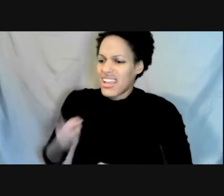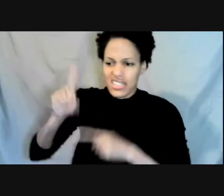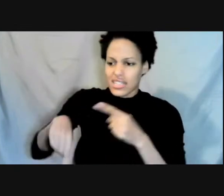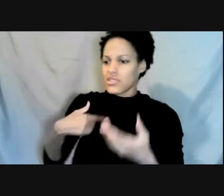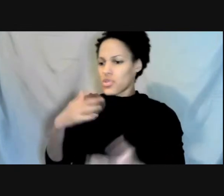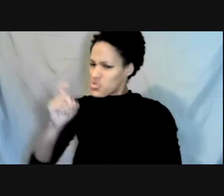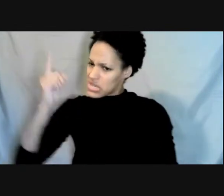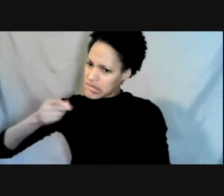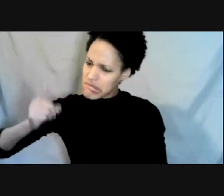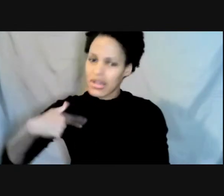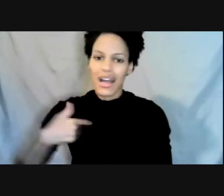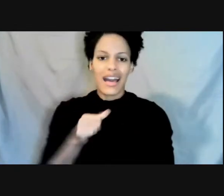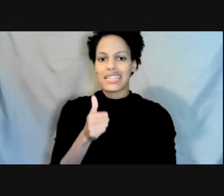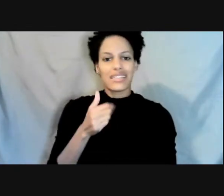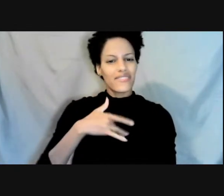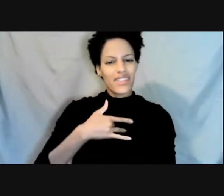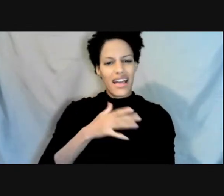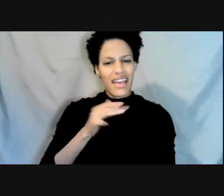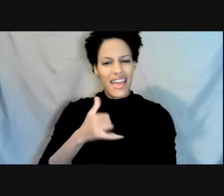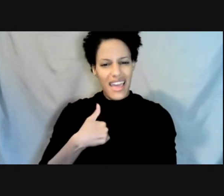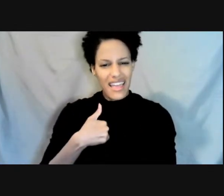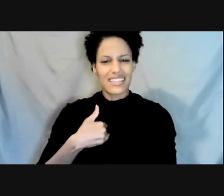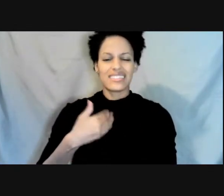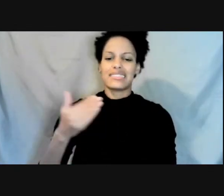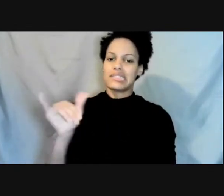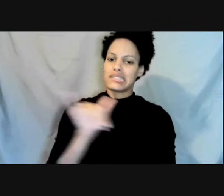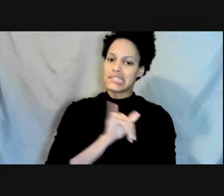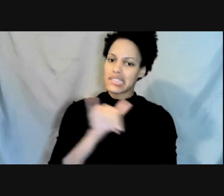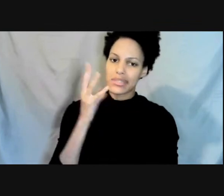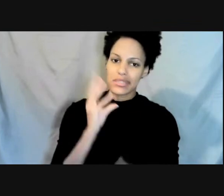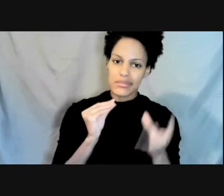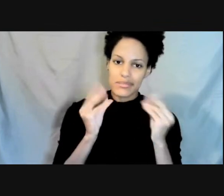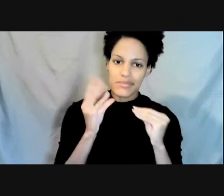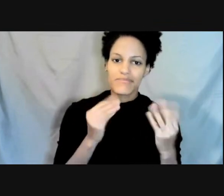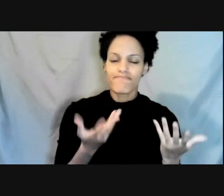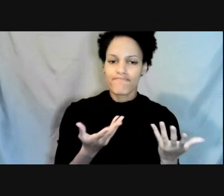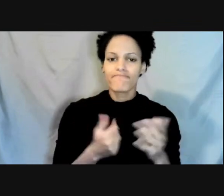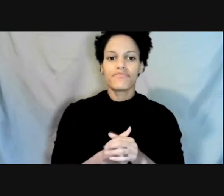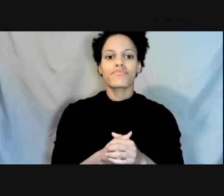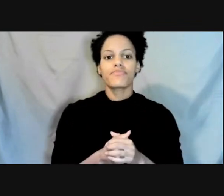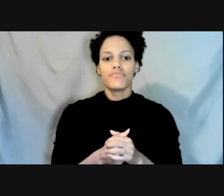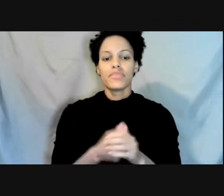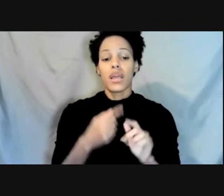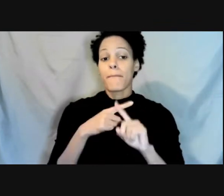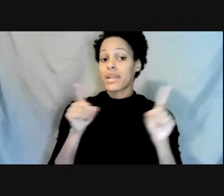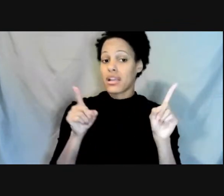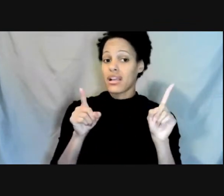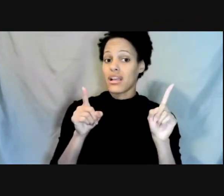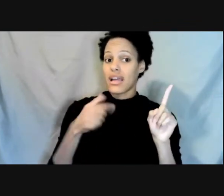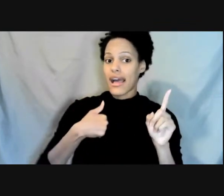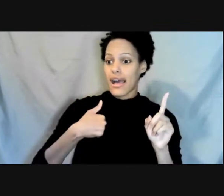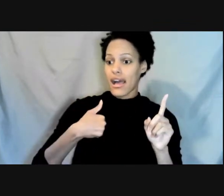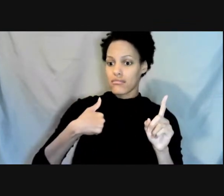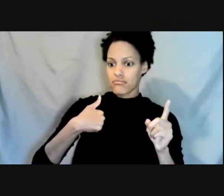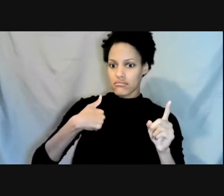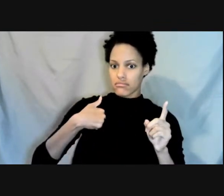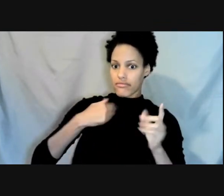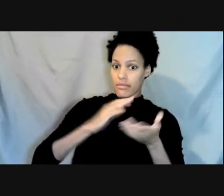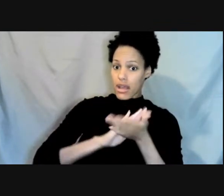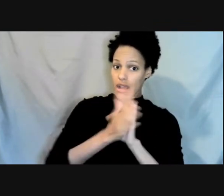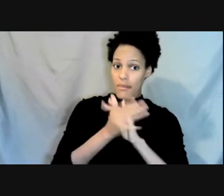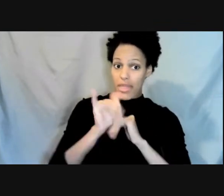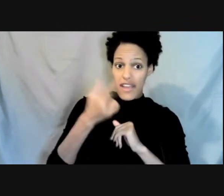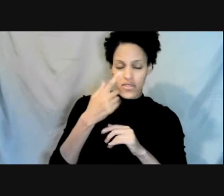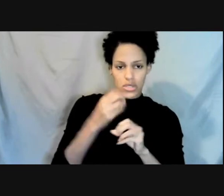on. You know what I mean? So but I've become that for so many artists because